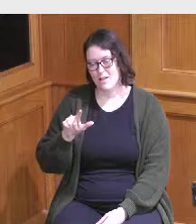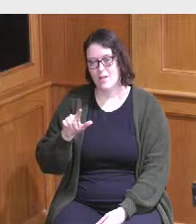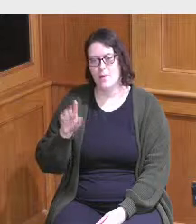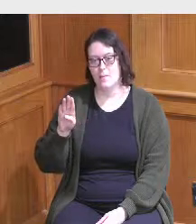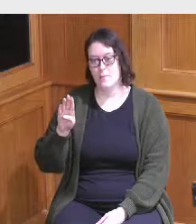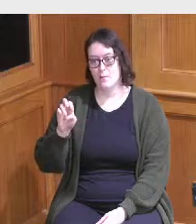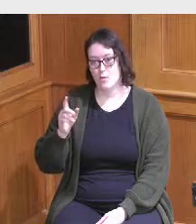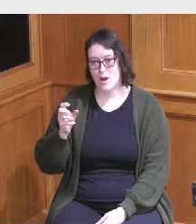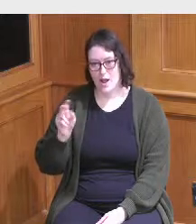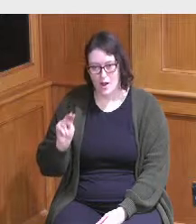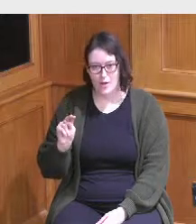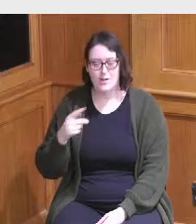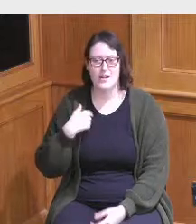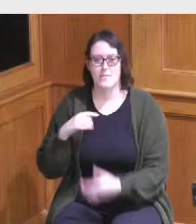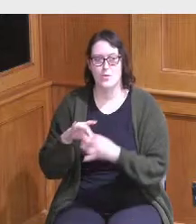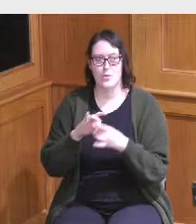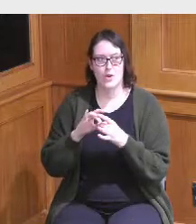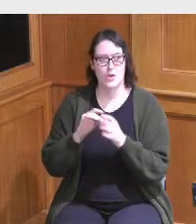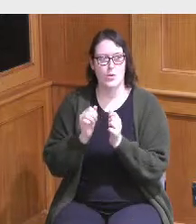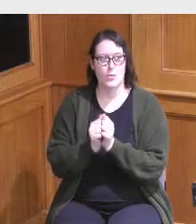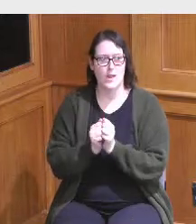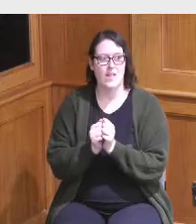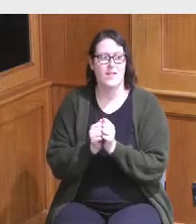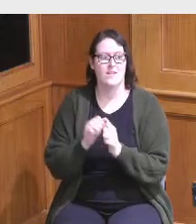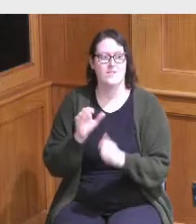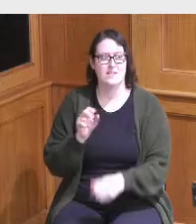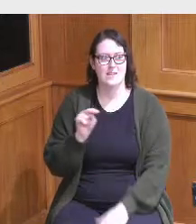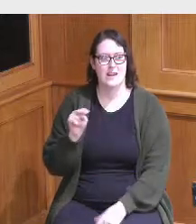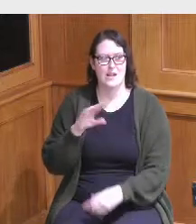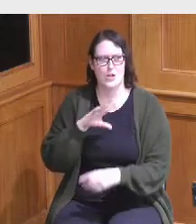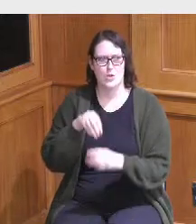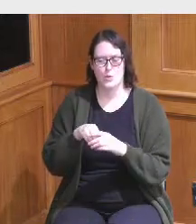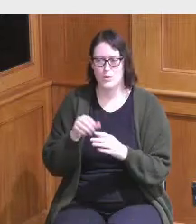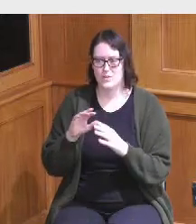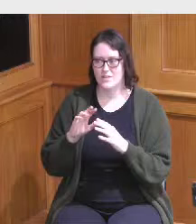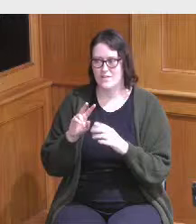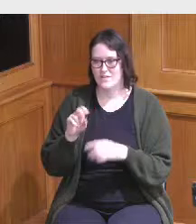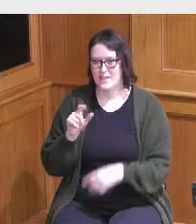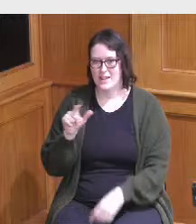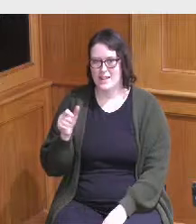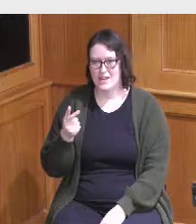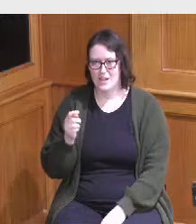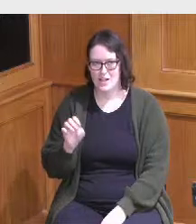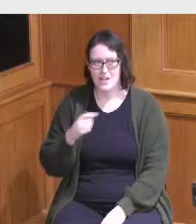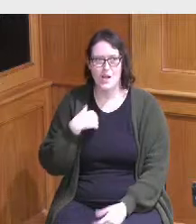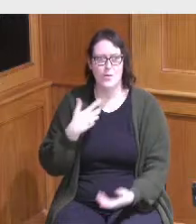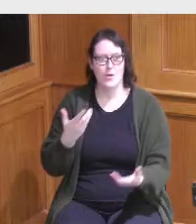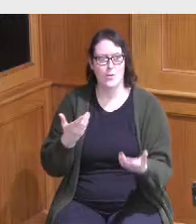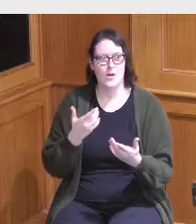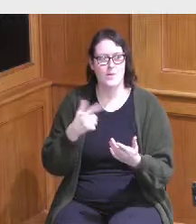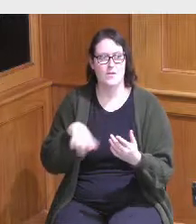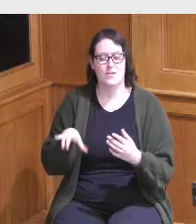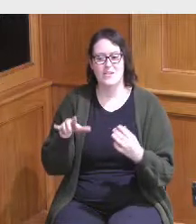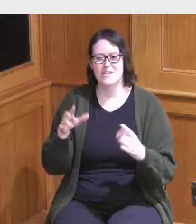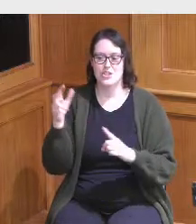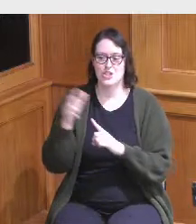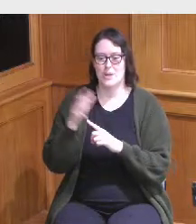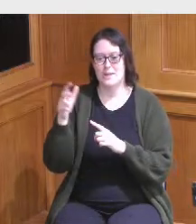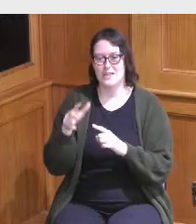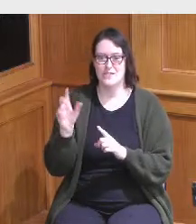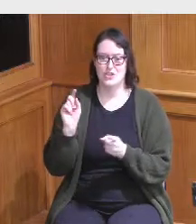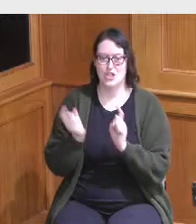Coordinator with Cradle Cincinnati and Queens Village. Today we are here. I want to welcome you all for the Champions of Change Award